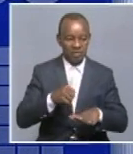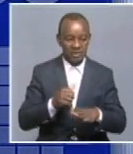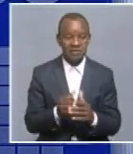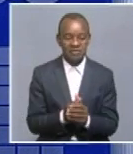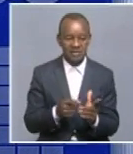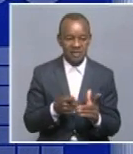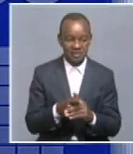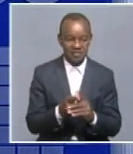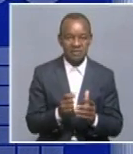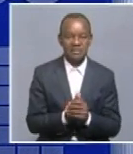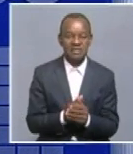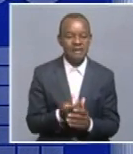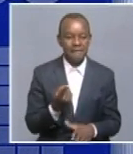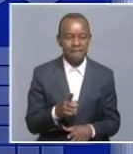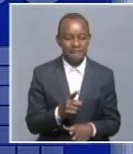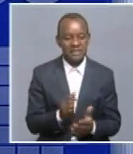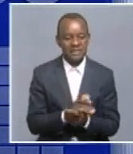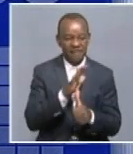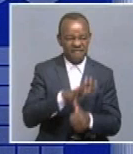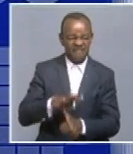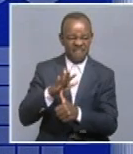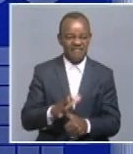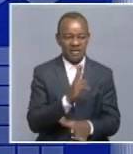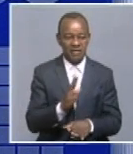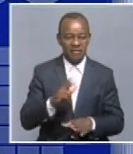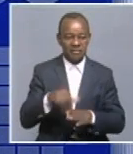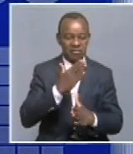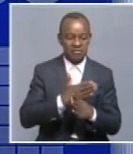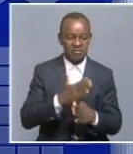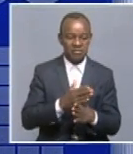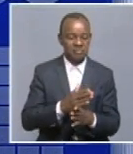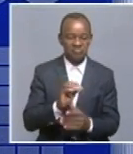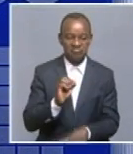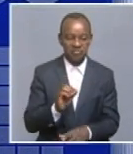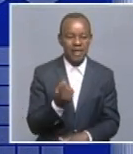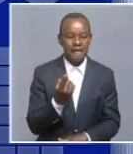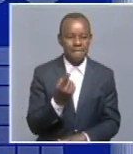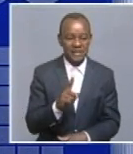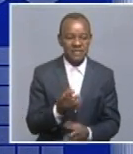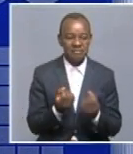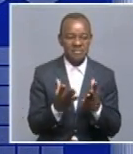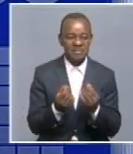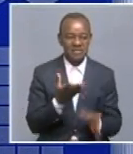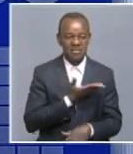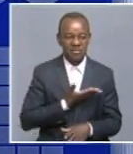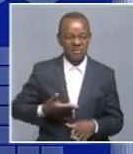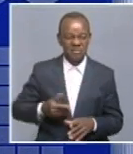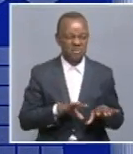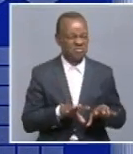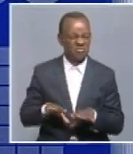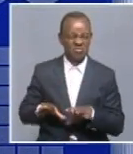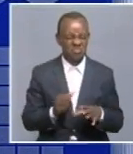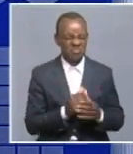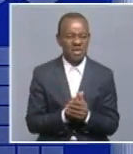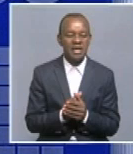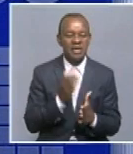doing huge damage. Yet most people, mainly women, don't report it. Various stakeholders, including trade unions, Ministry